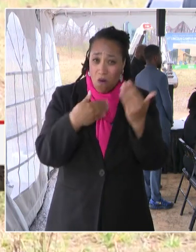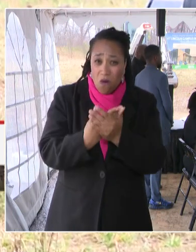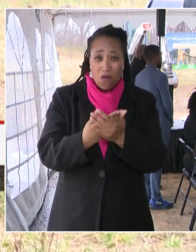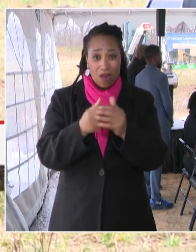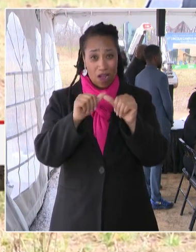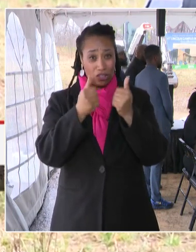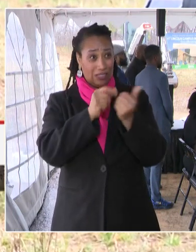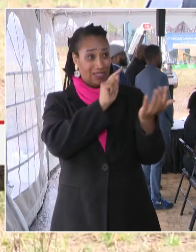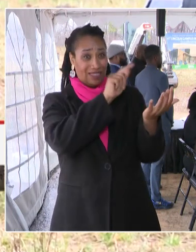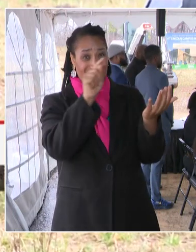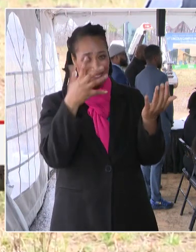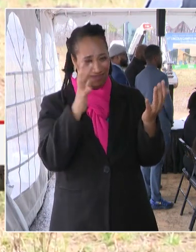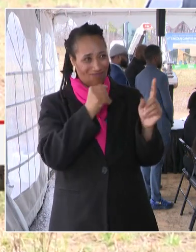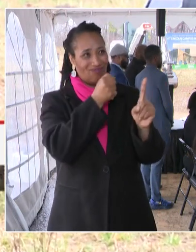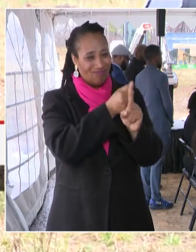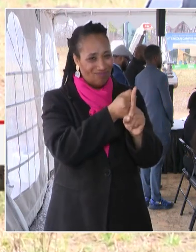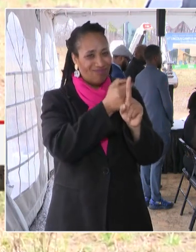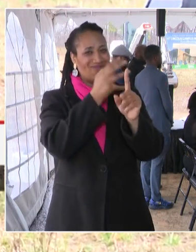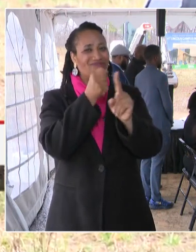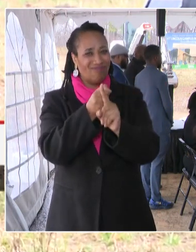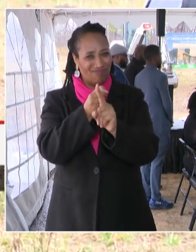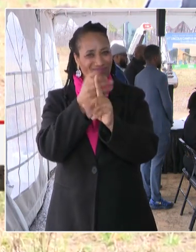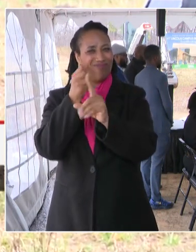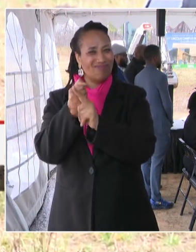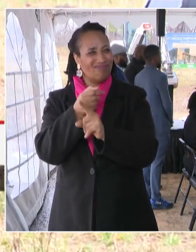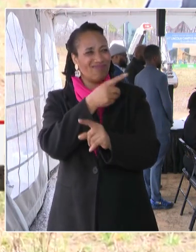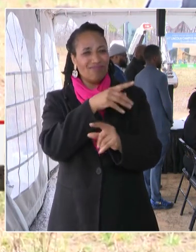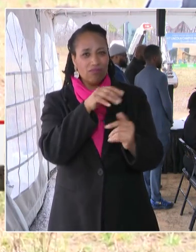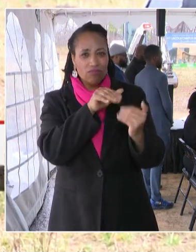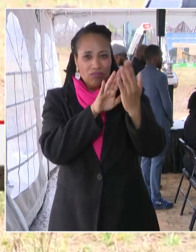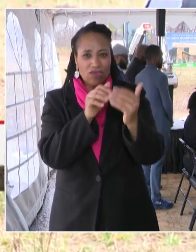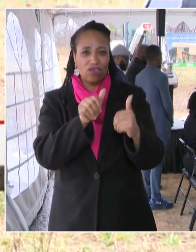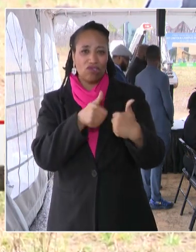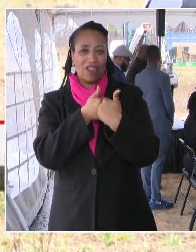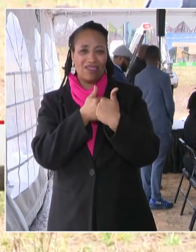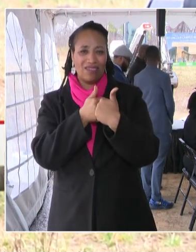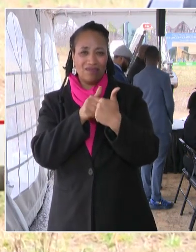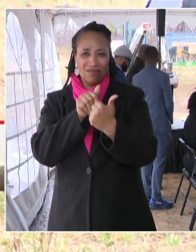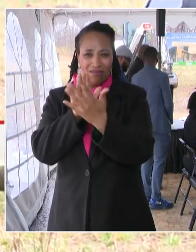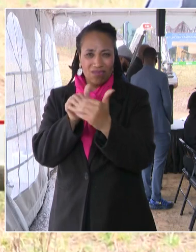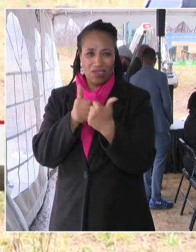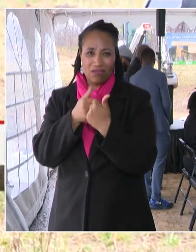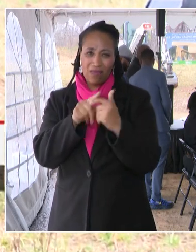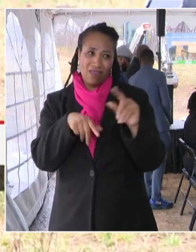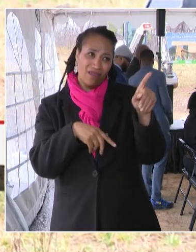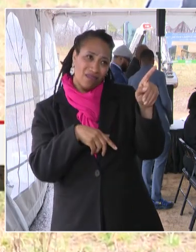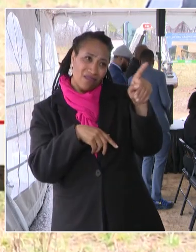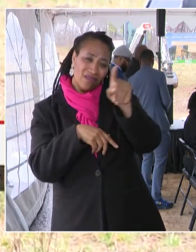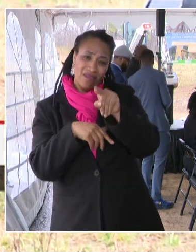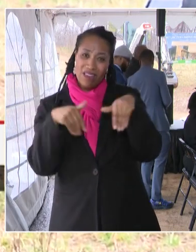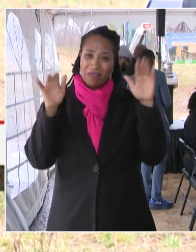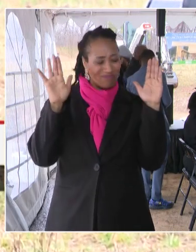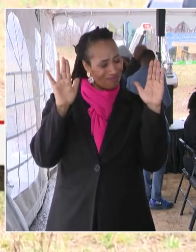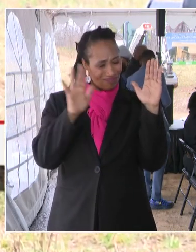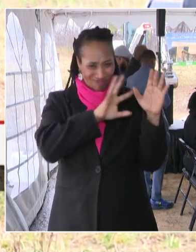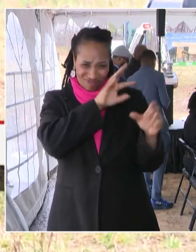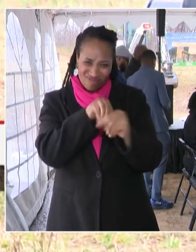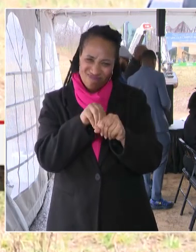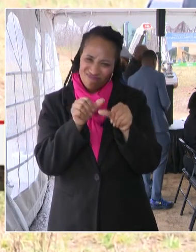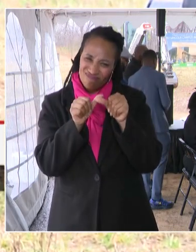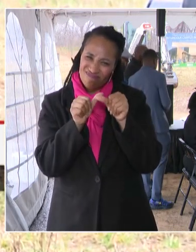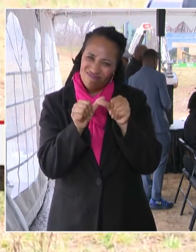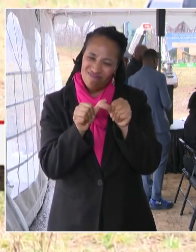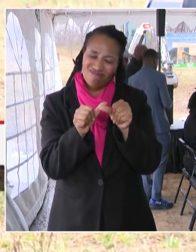must be for these two agencies in particular. I want to thank past and current leadership of